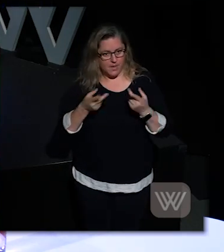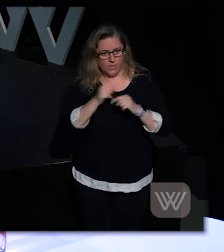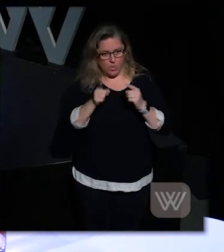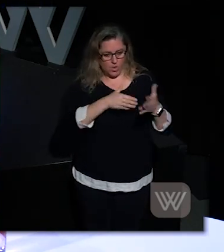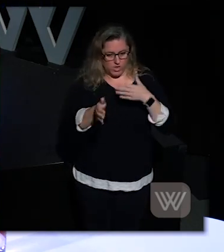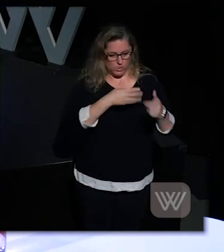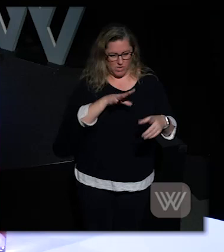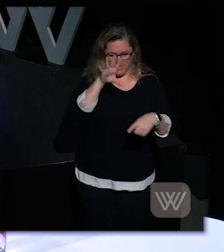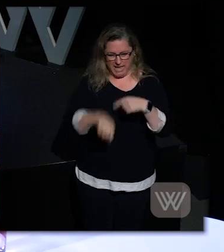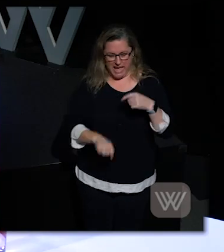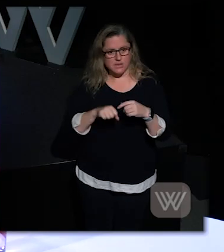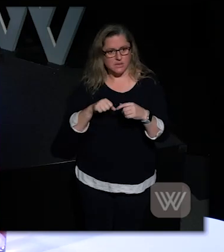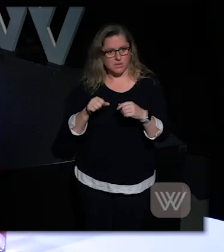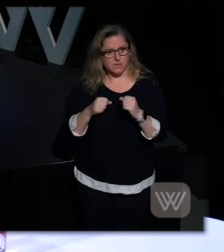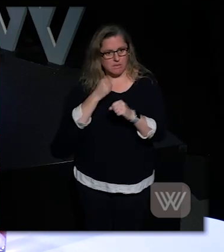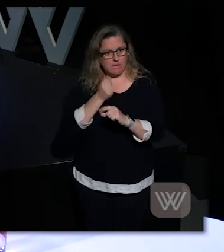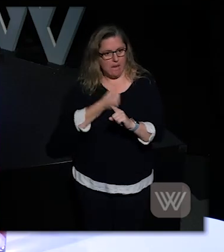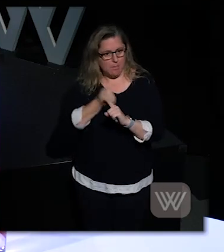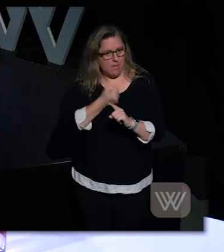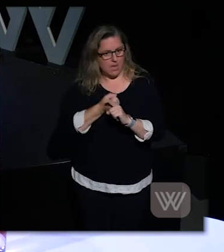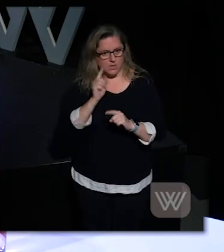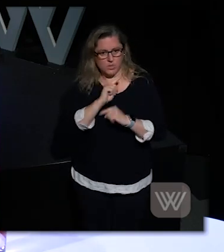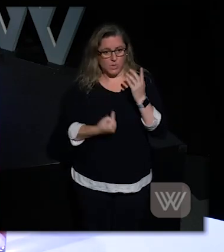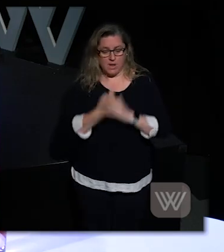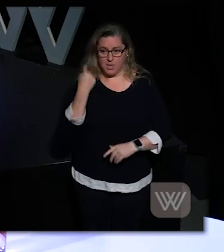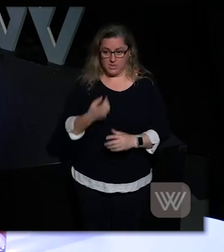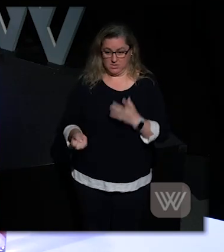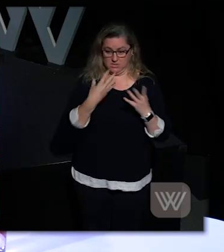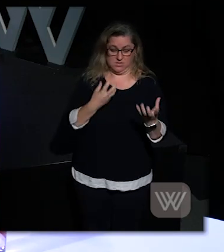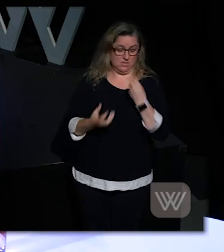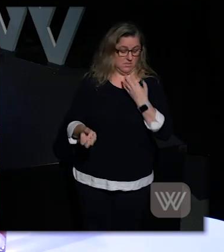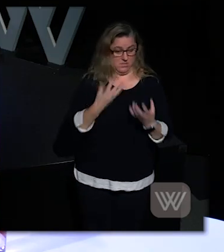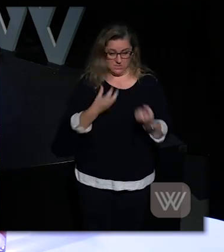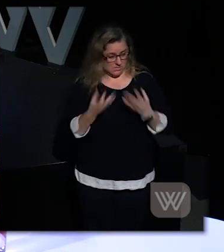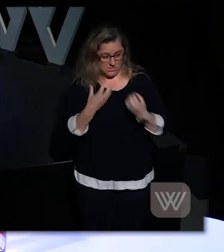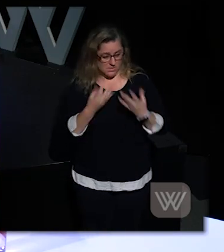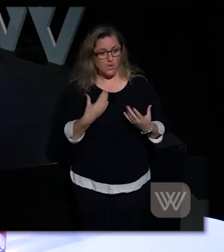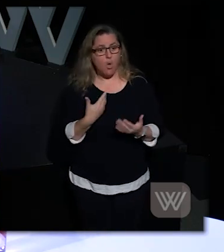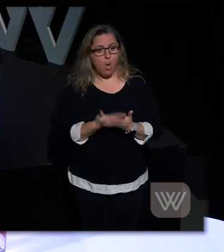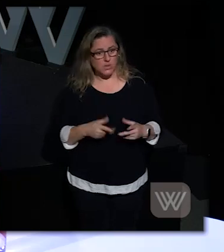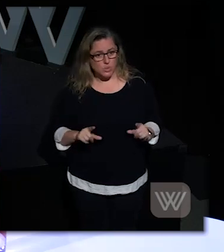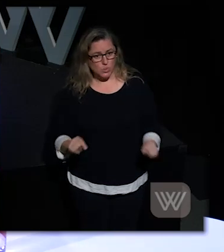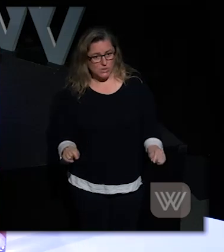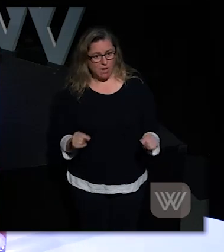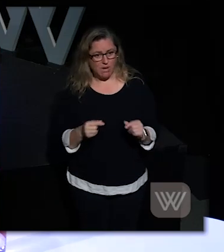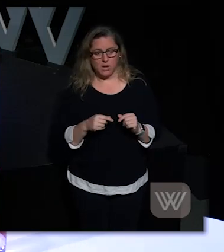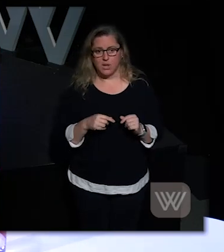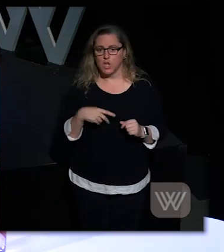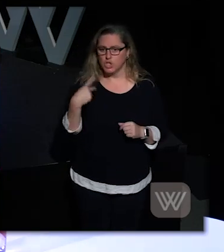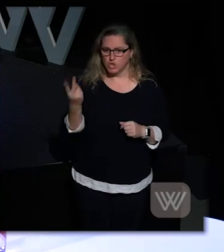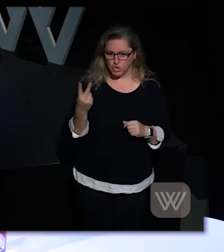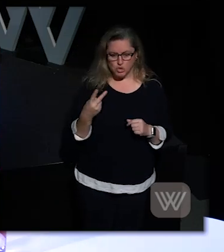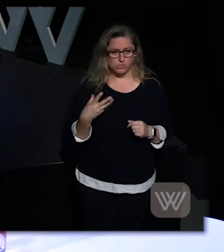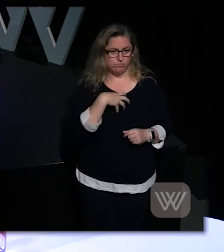hate campaign. And so I was just getting torrents of hate on Twitter. And there were two really